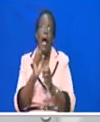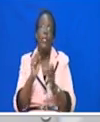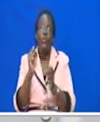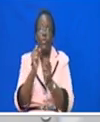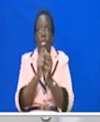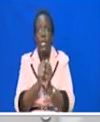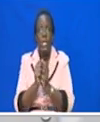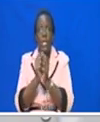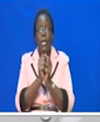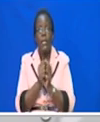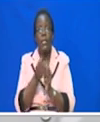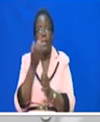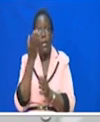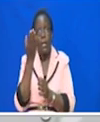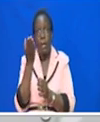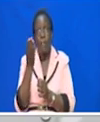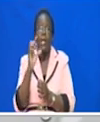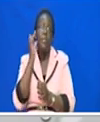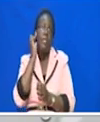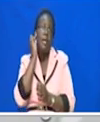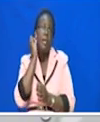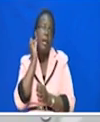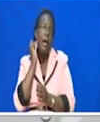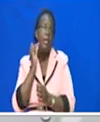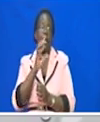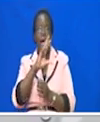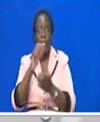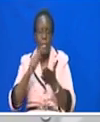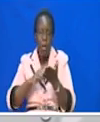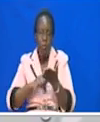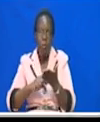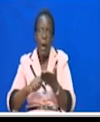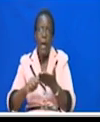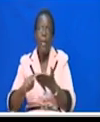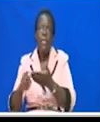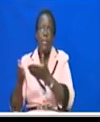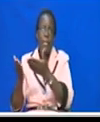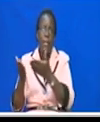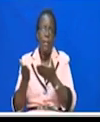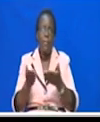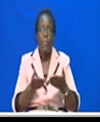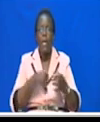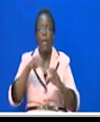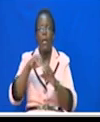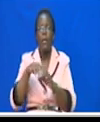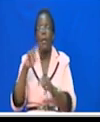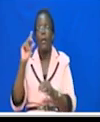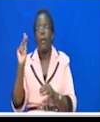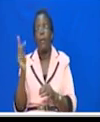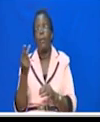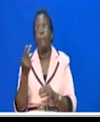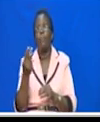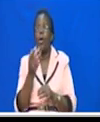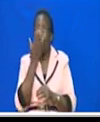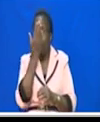Nandi resistance and the British invasion in Kenya. and we are focusing on why